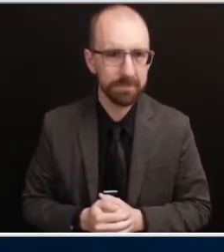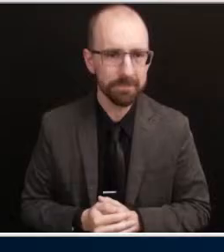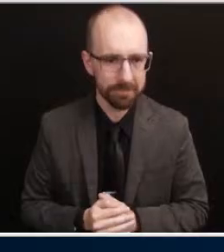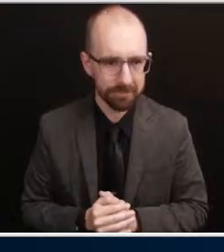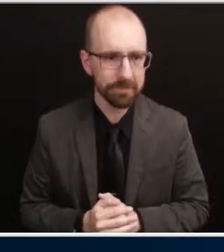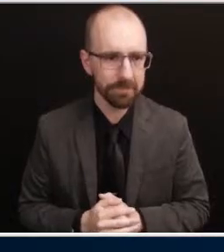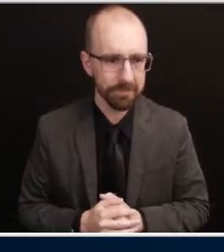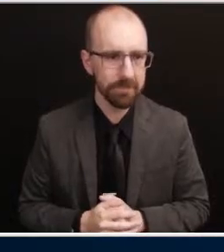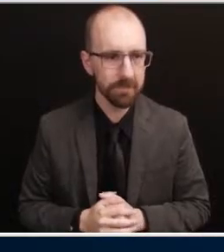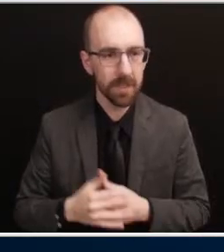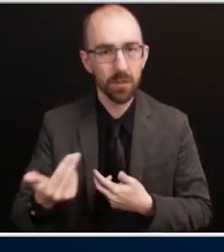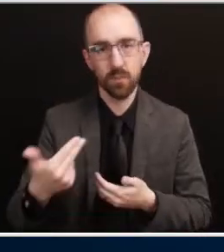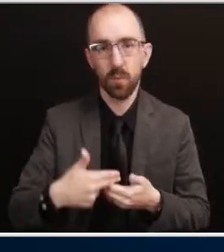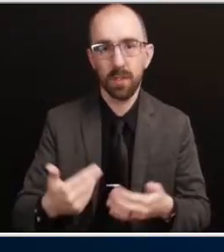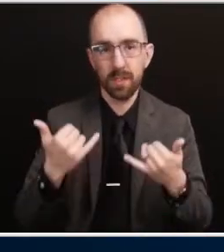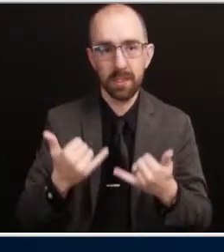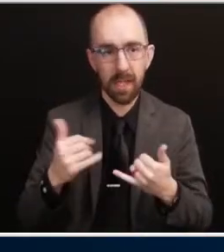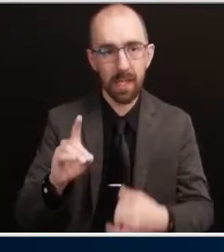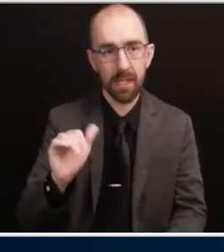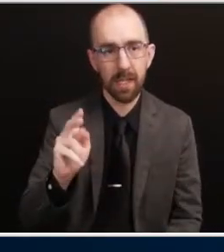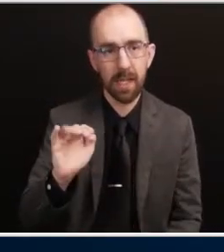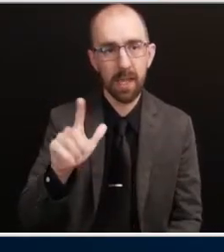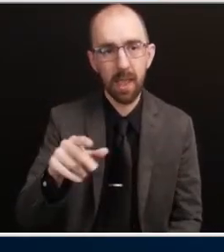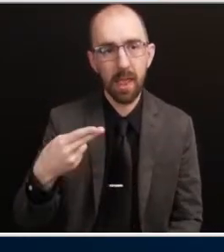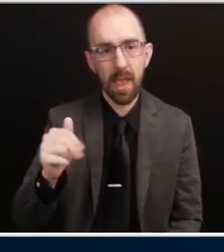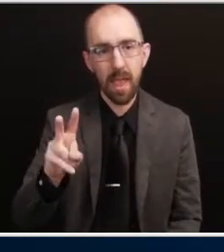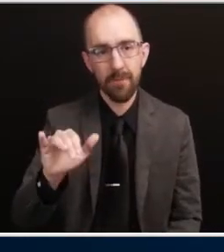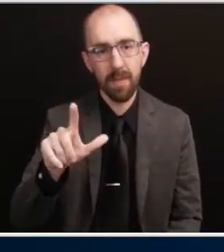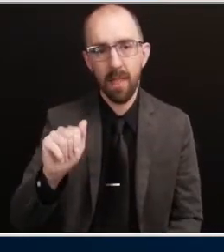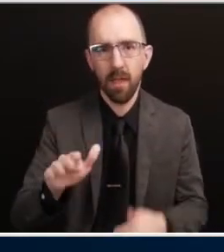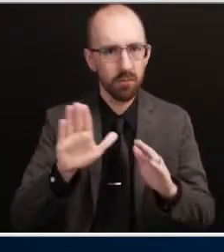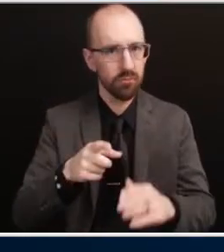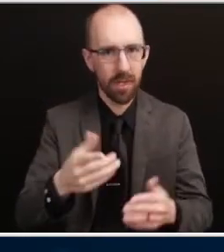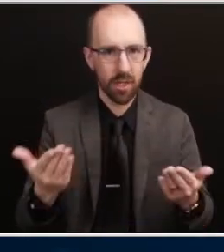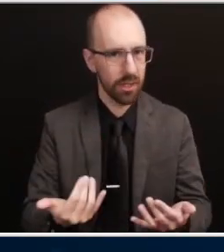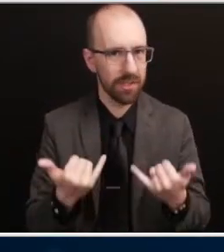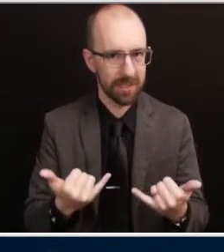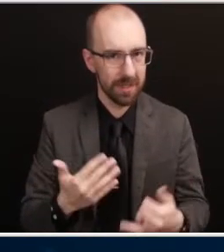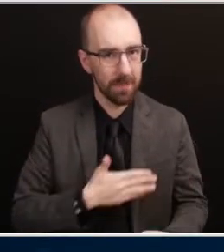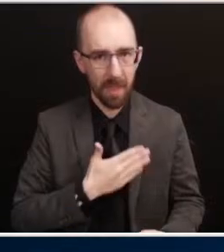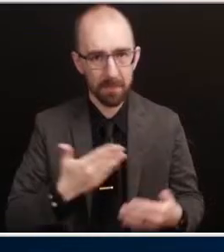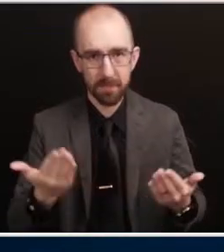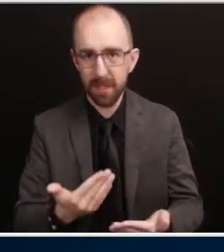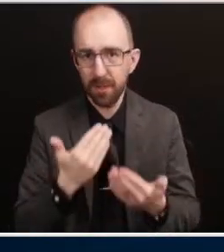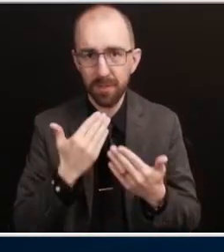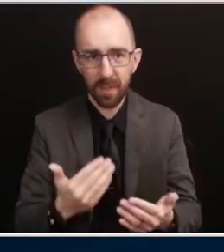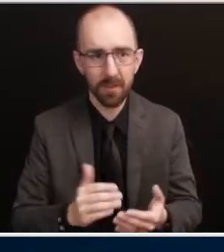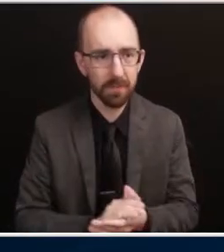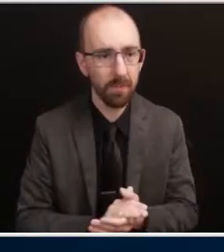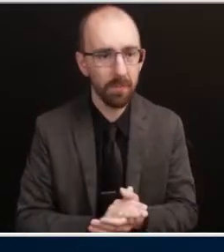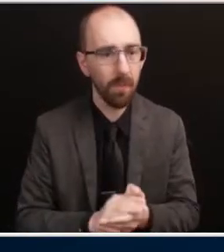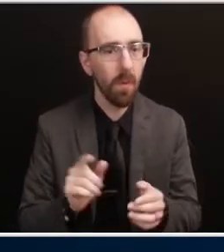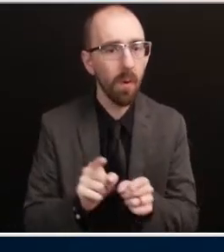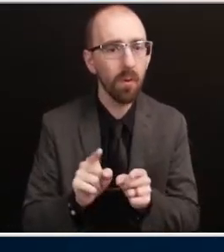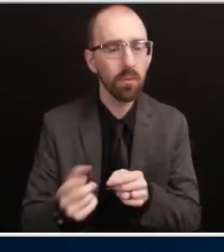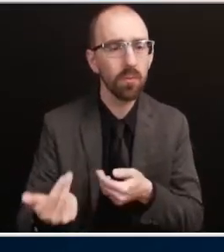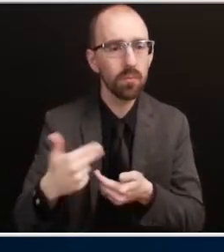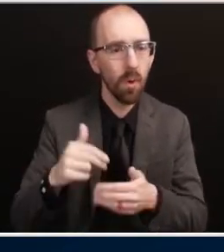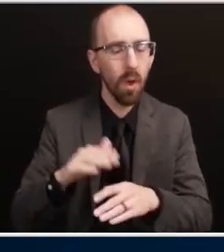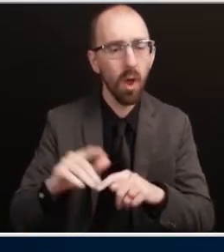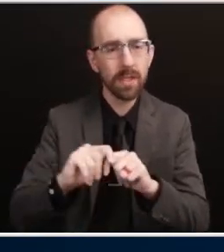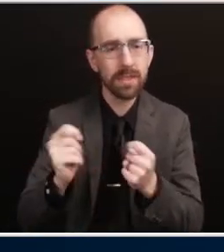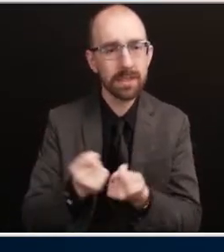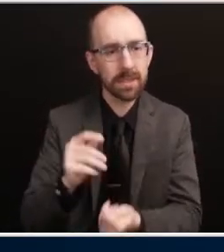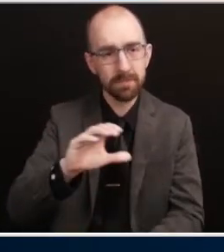Joining me today is Daniel Haivala. It's great to have you today. Happy to be here. Thank you. Also joining us via Teams is Kyle Veazey, a